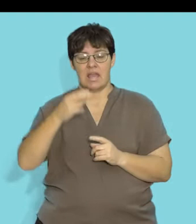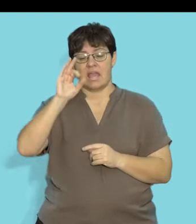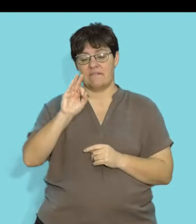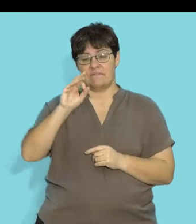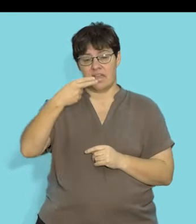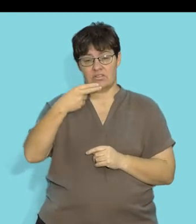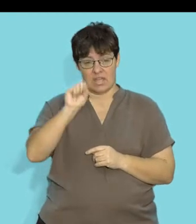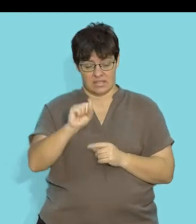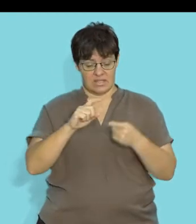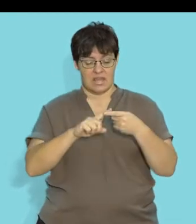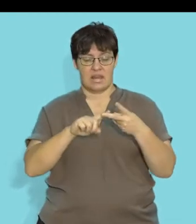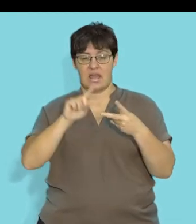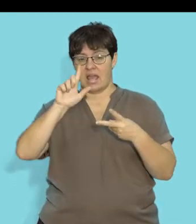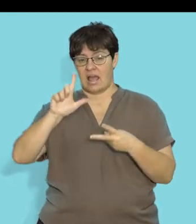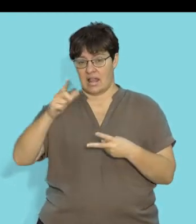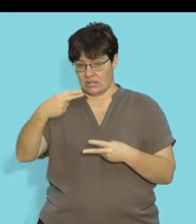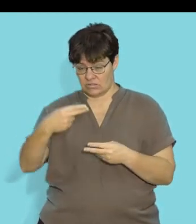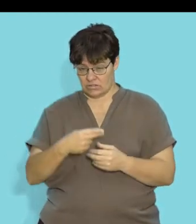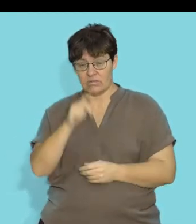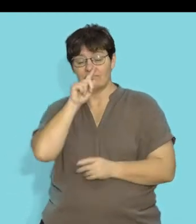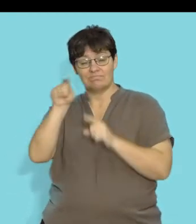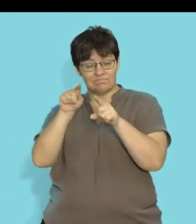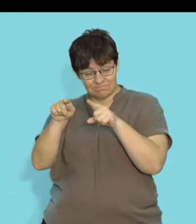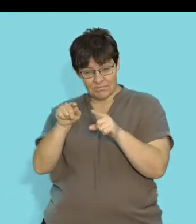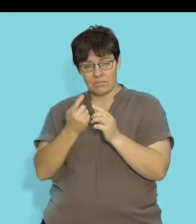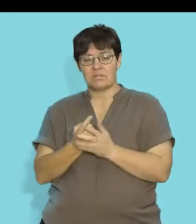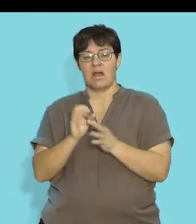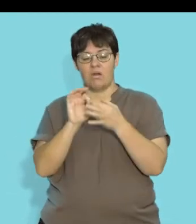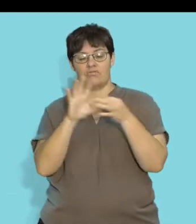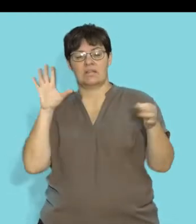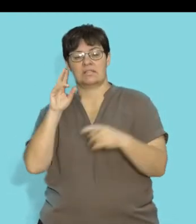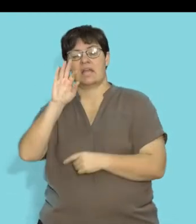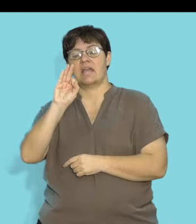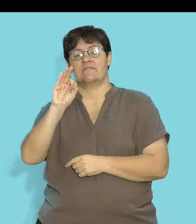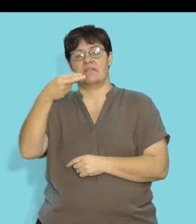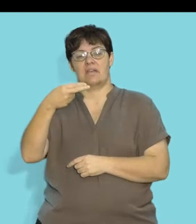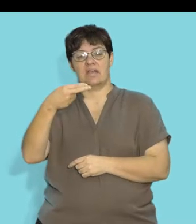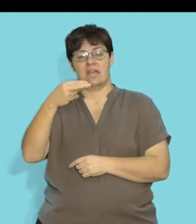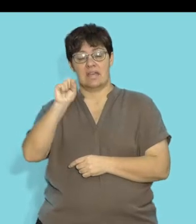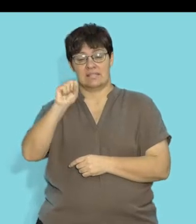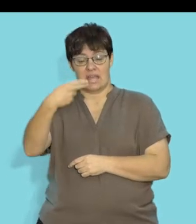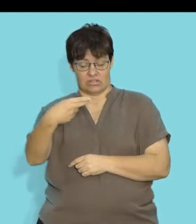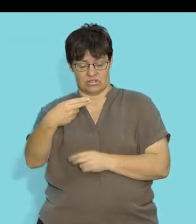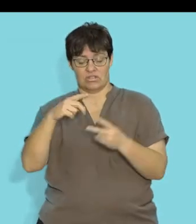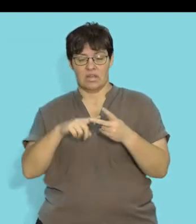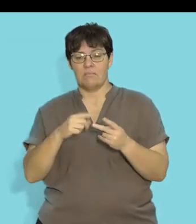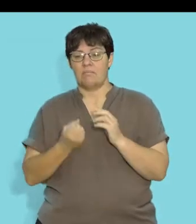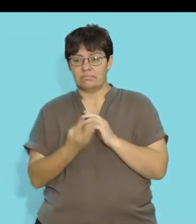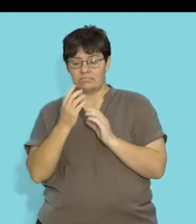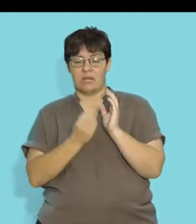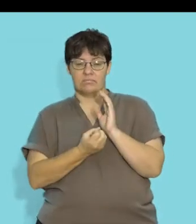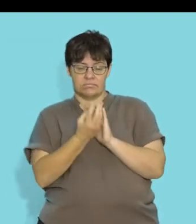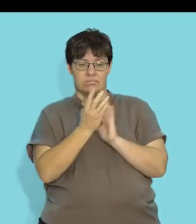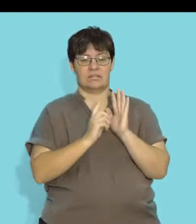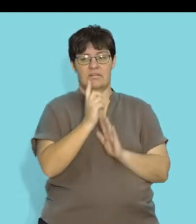was FSH and LH. And so it's important that we understand that the release of FSH stimulates the development of